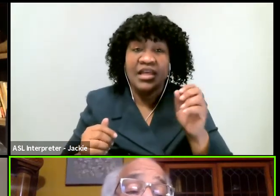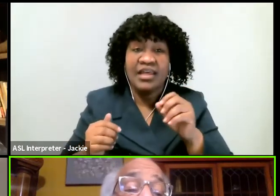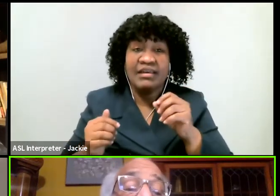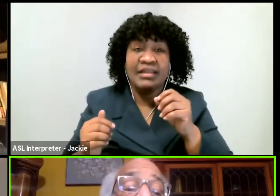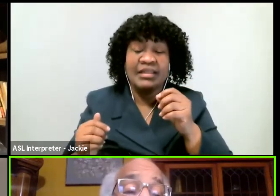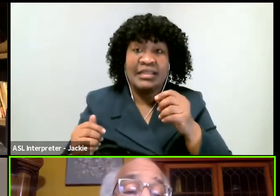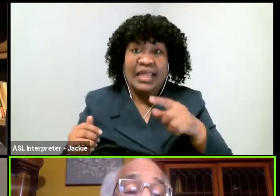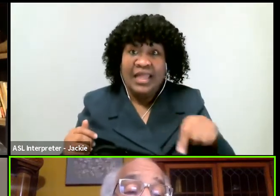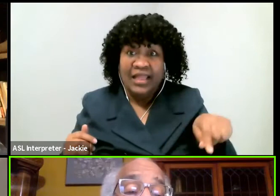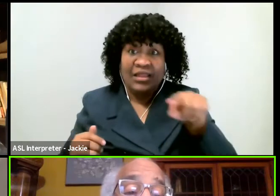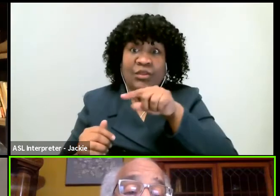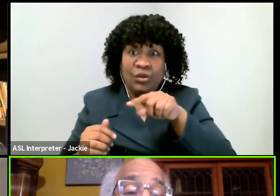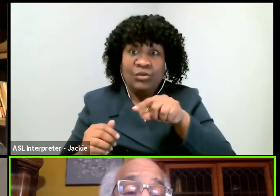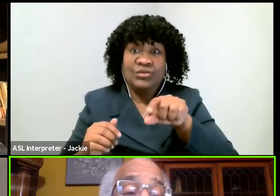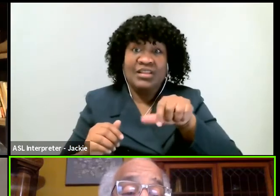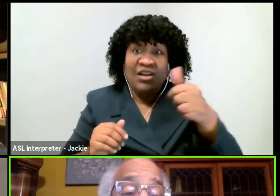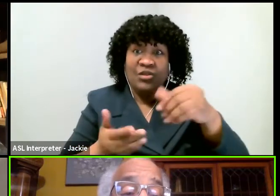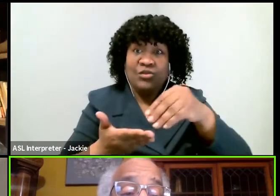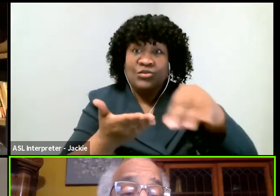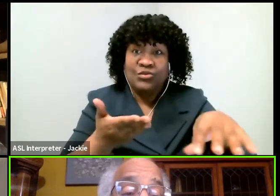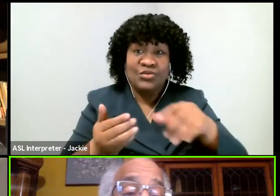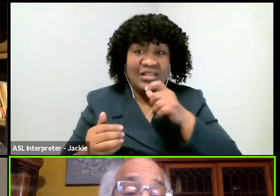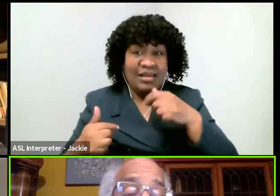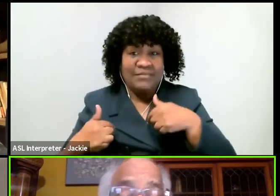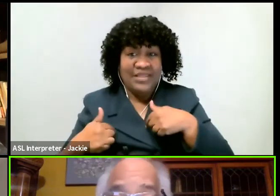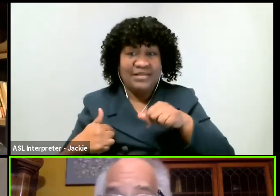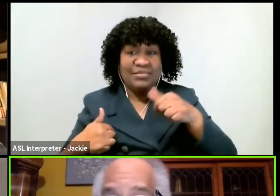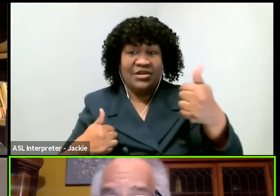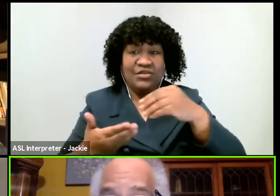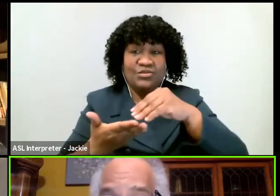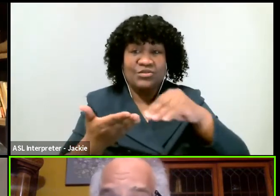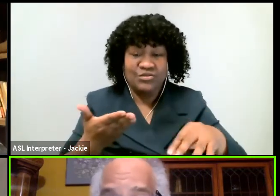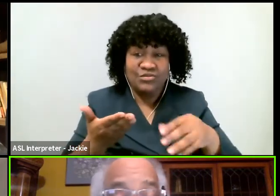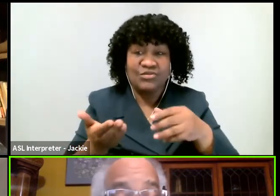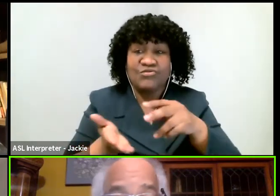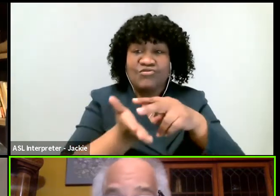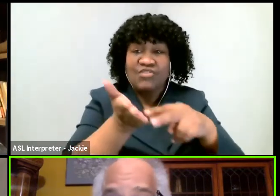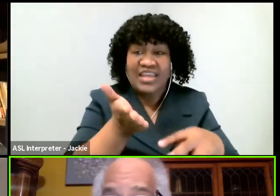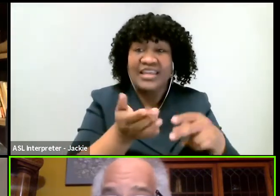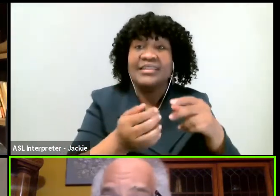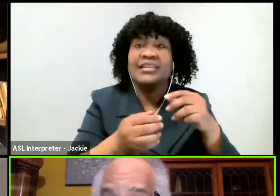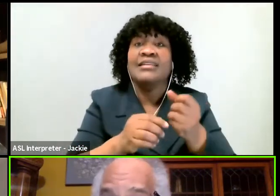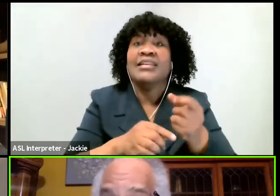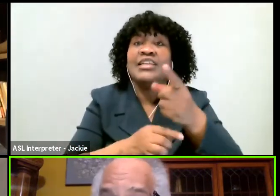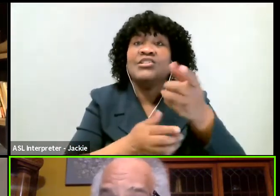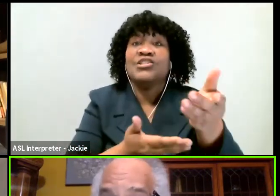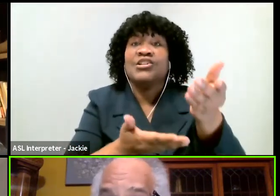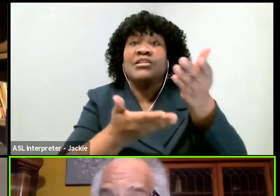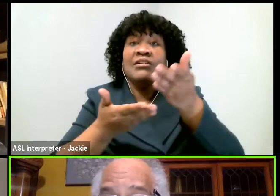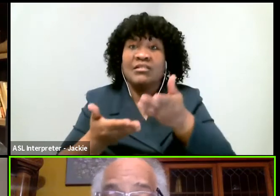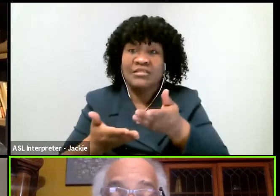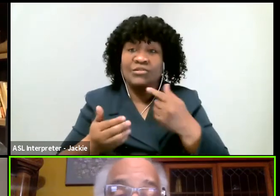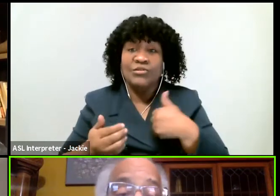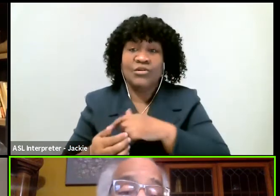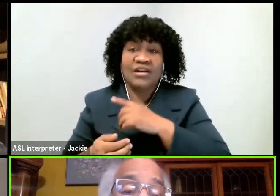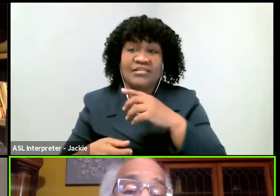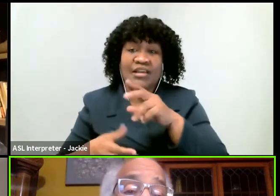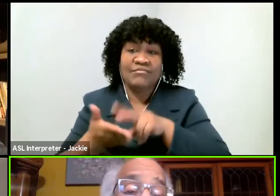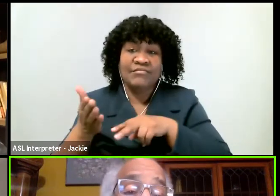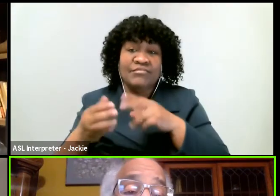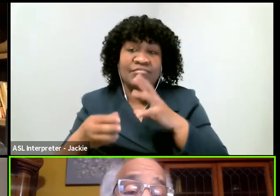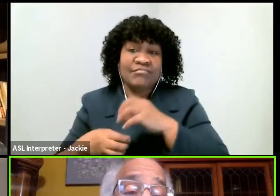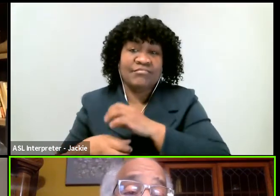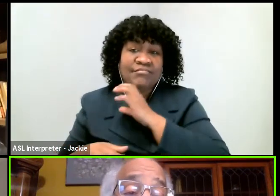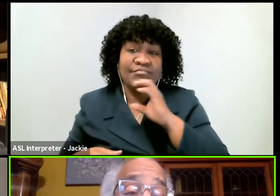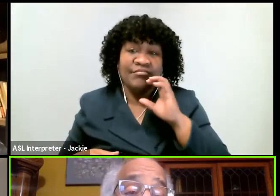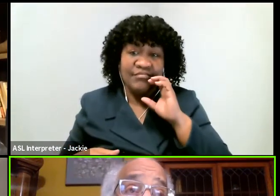but the kids in next grade read that, and they passed it on down to us, to me in the cafeteria. And I would also nod